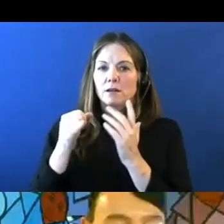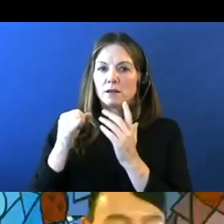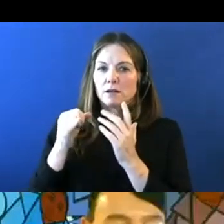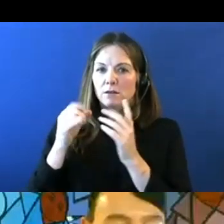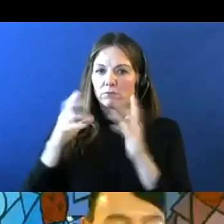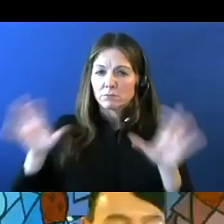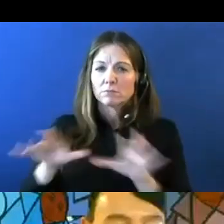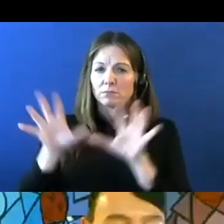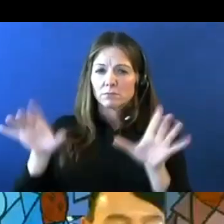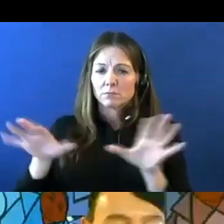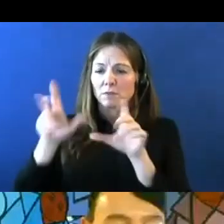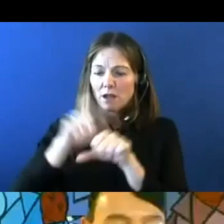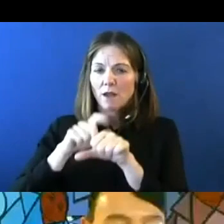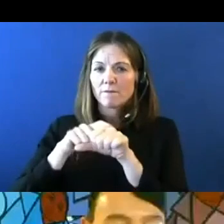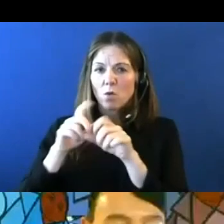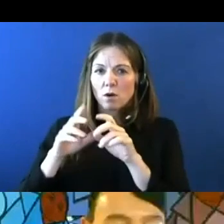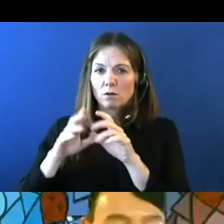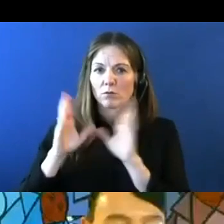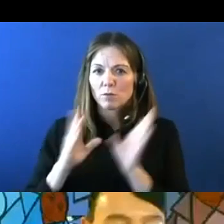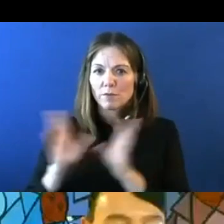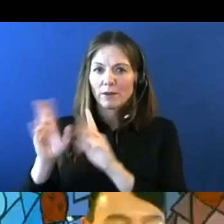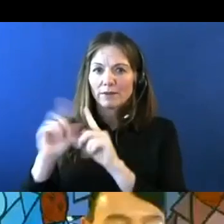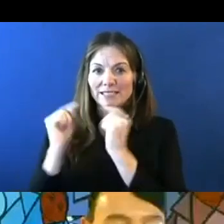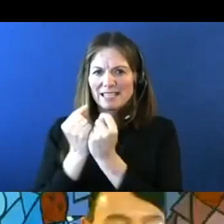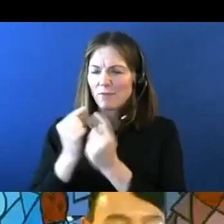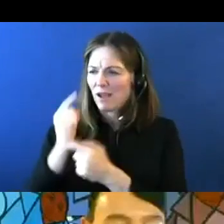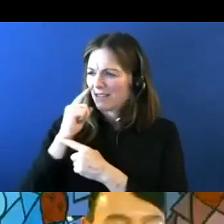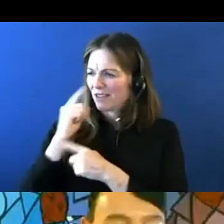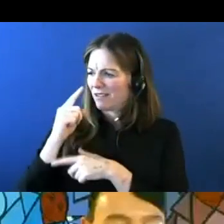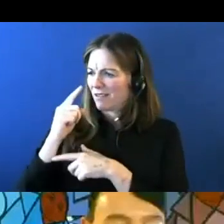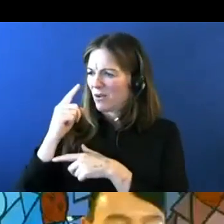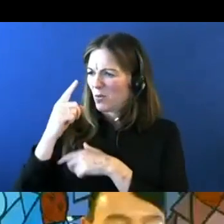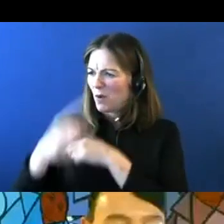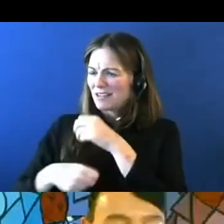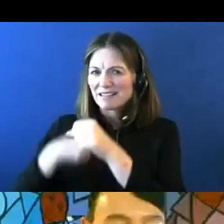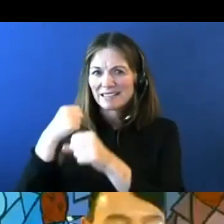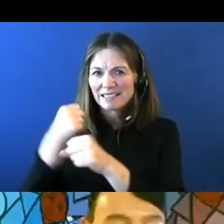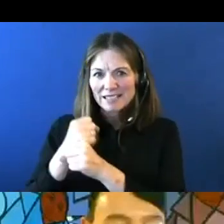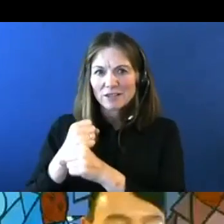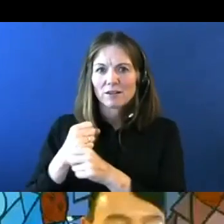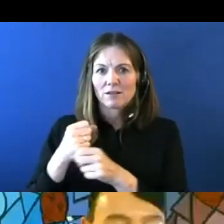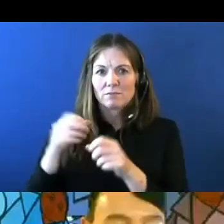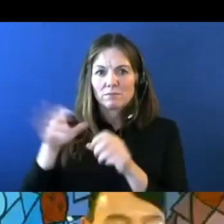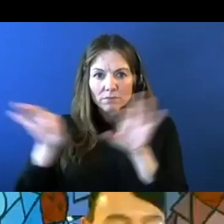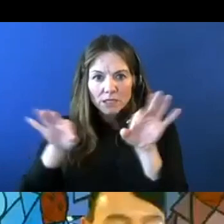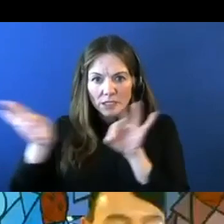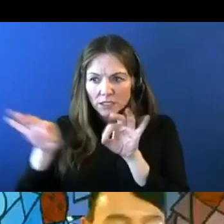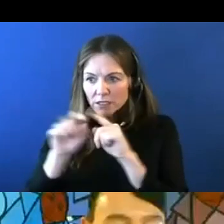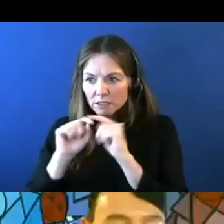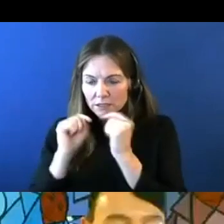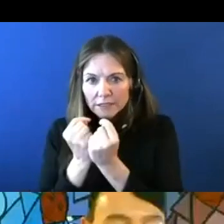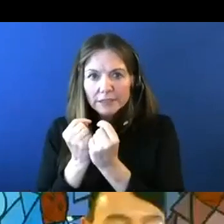that there was up to a year of time that was spent just bringing the team together, making the